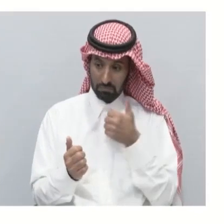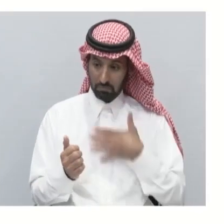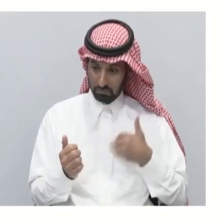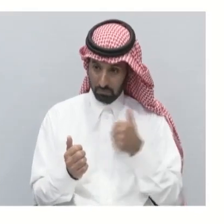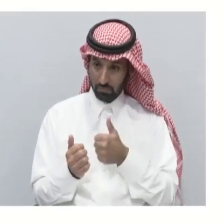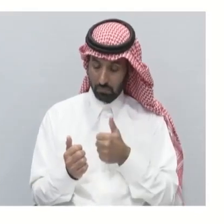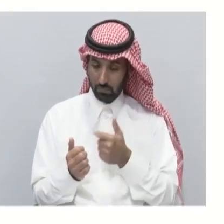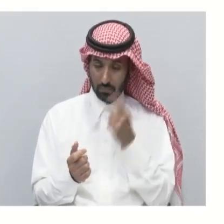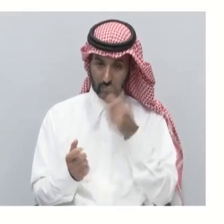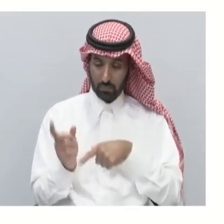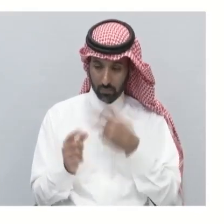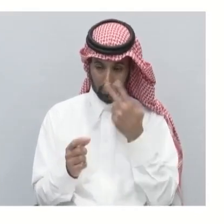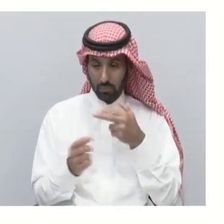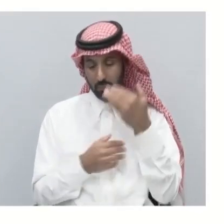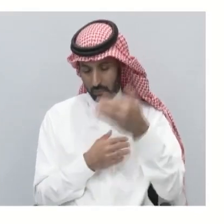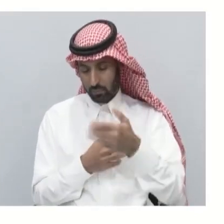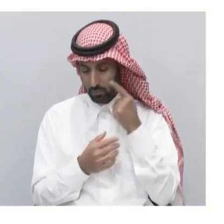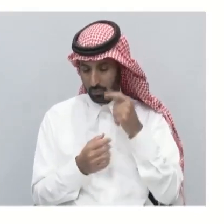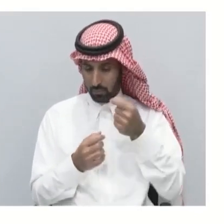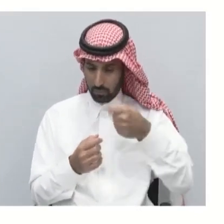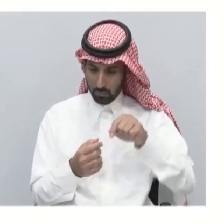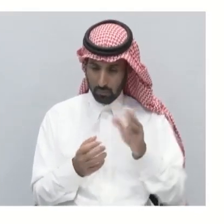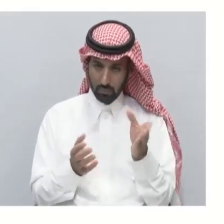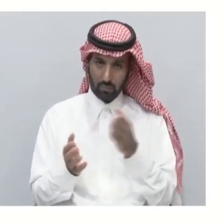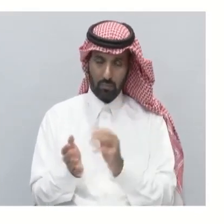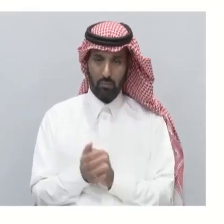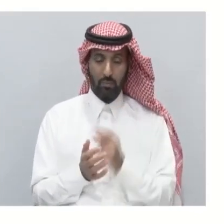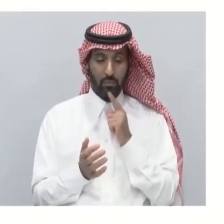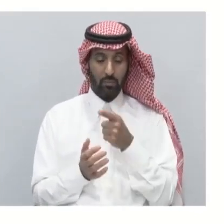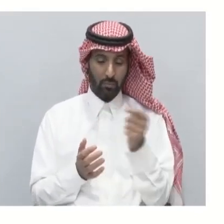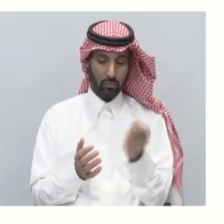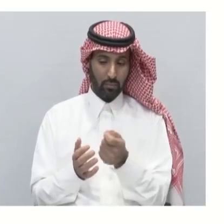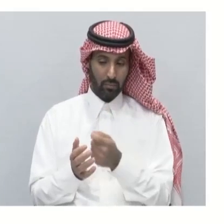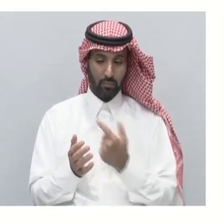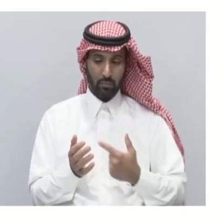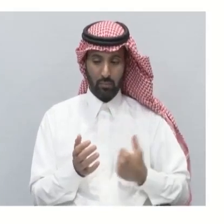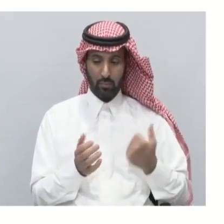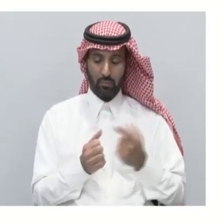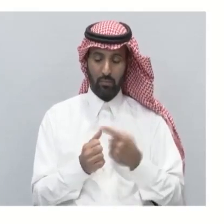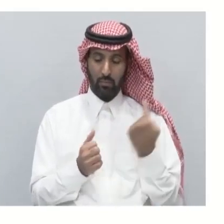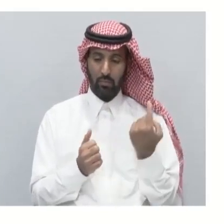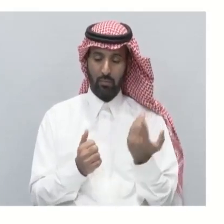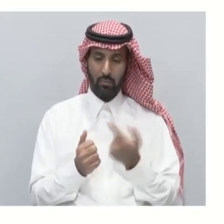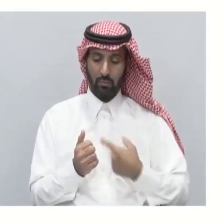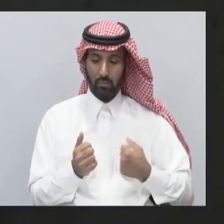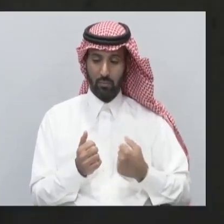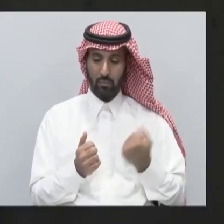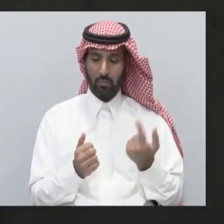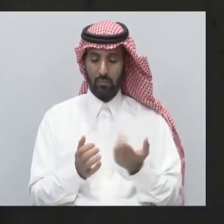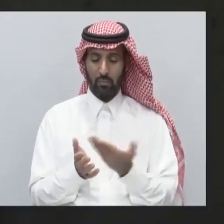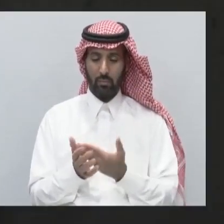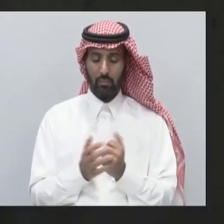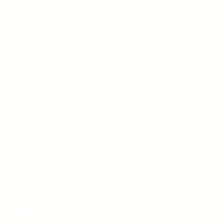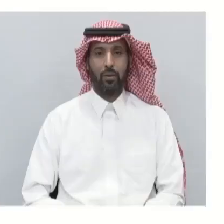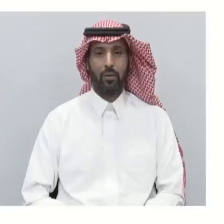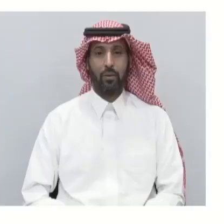members. See you then, and a comma in here, and you will sign with your first name. You will sign it with your first